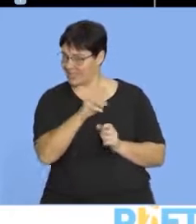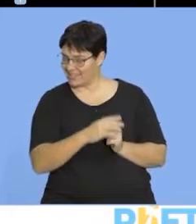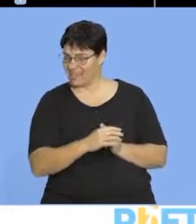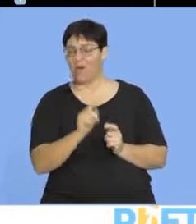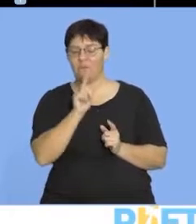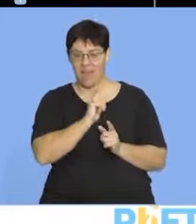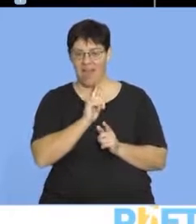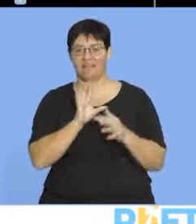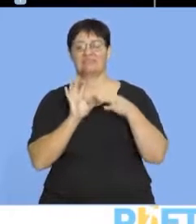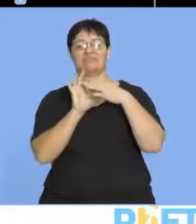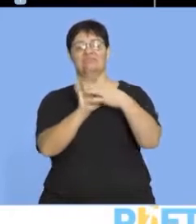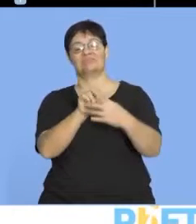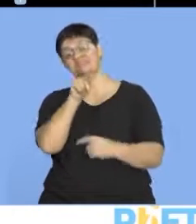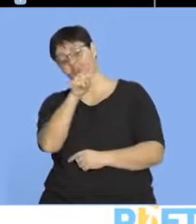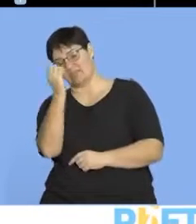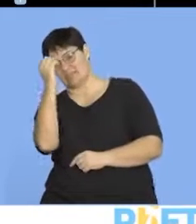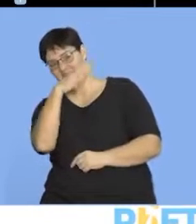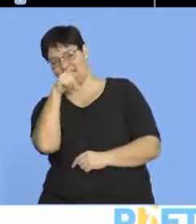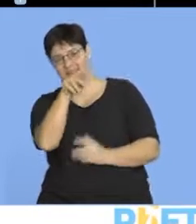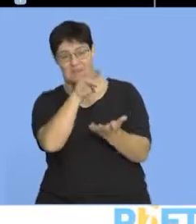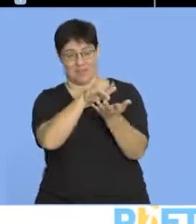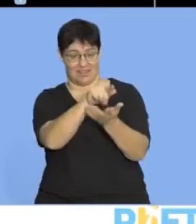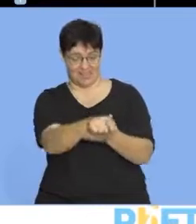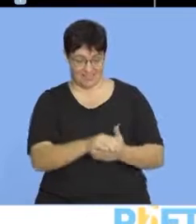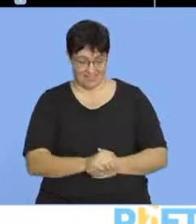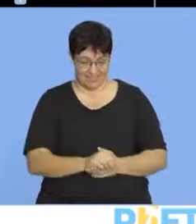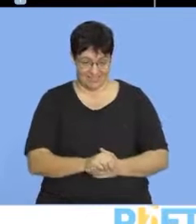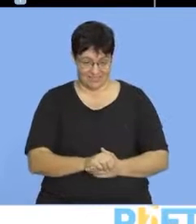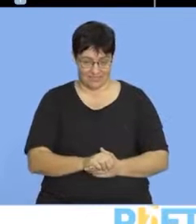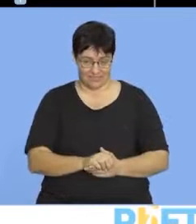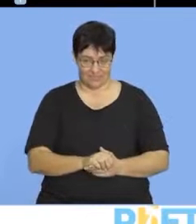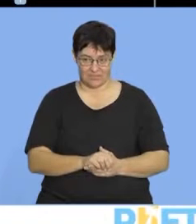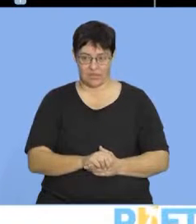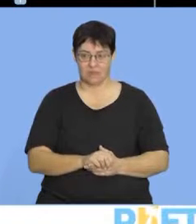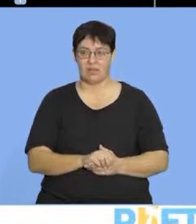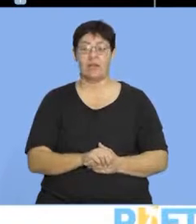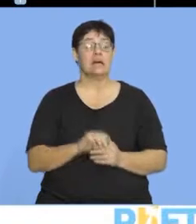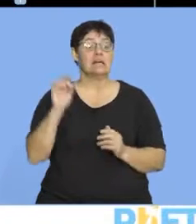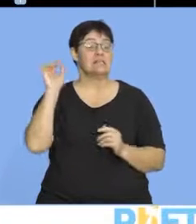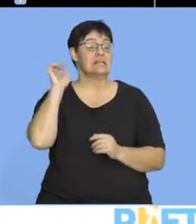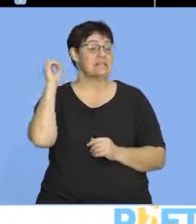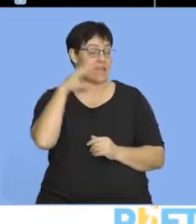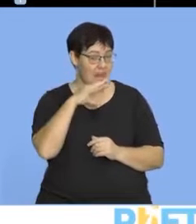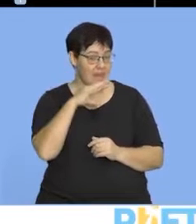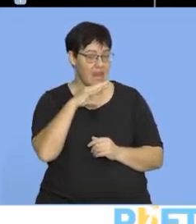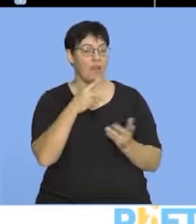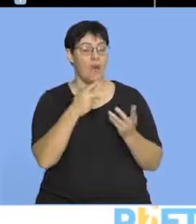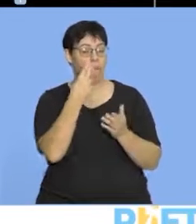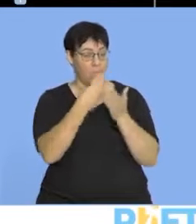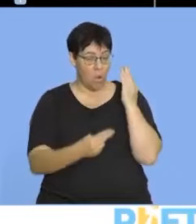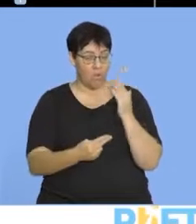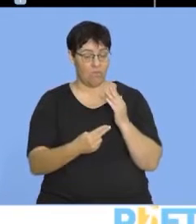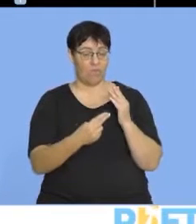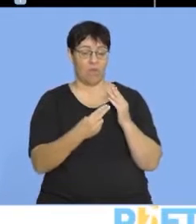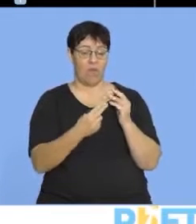because it's in relation to the sun. Now, the sun is attracted to both the Moon and the